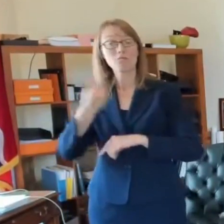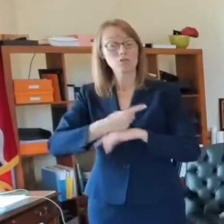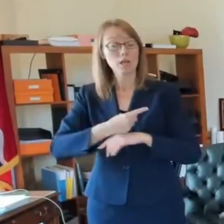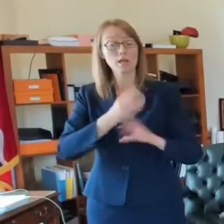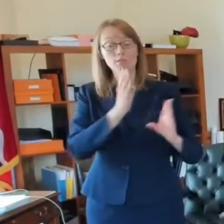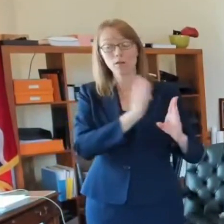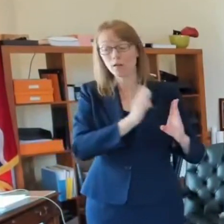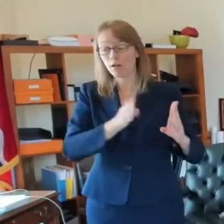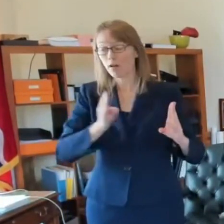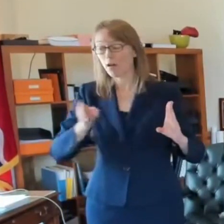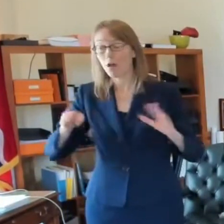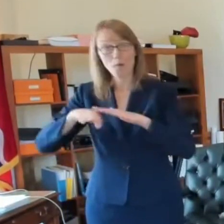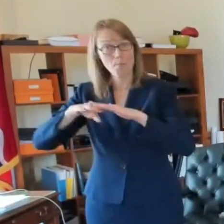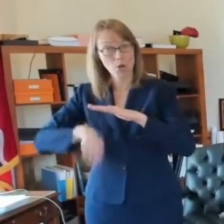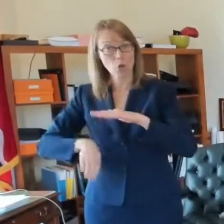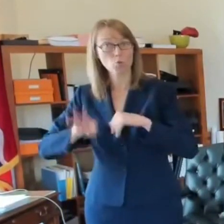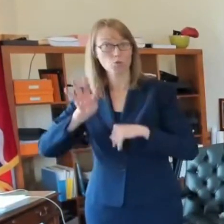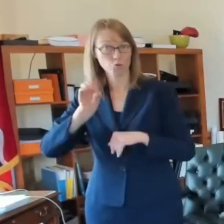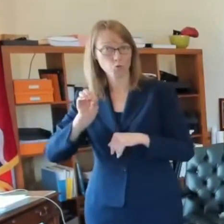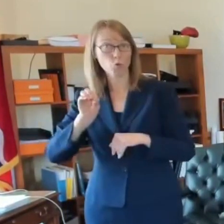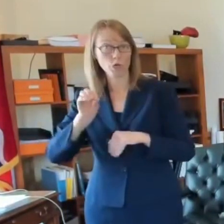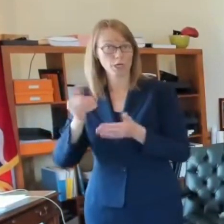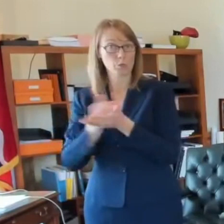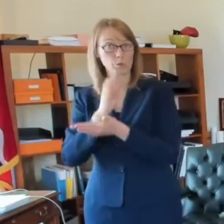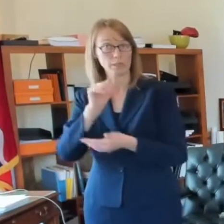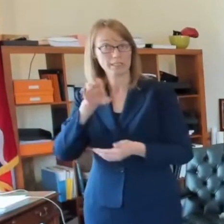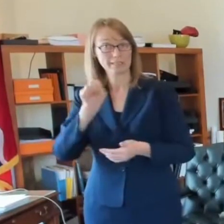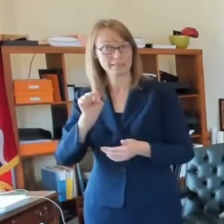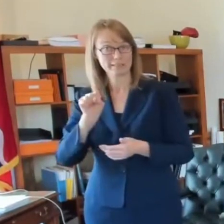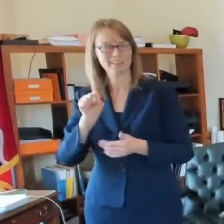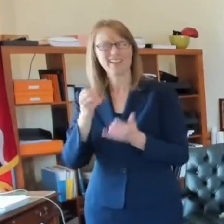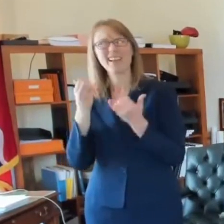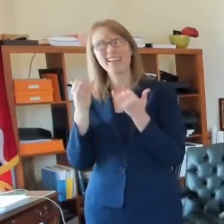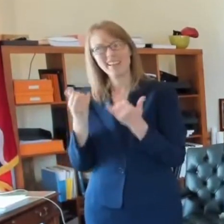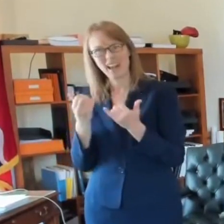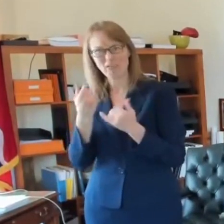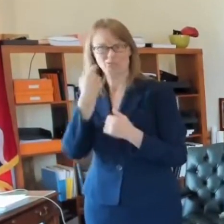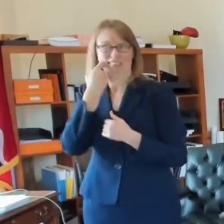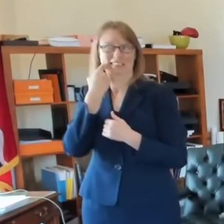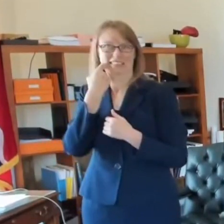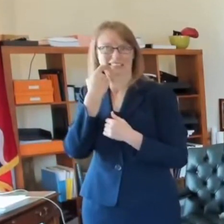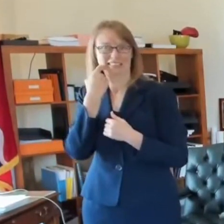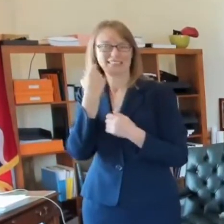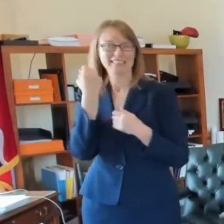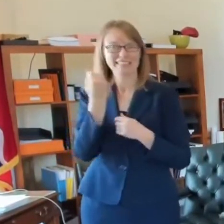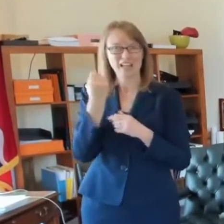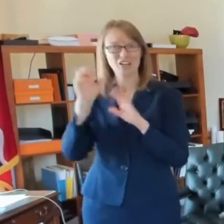days back up at 41 and 40. So I hope that is not a